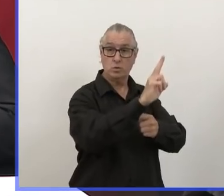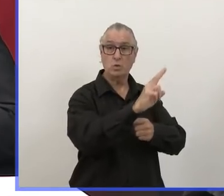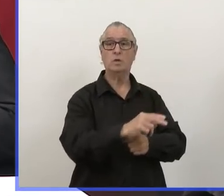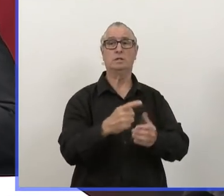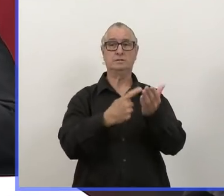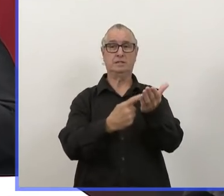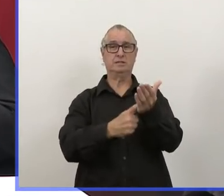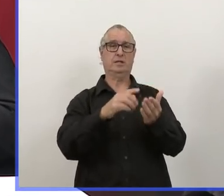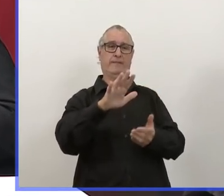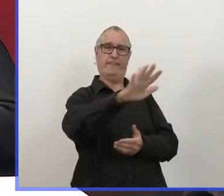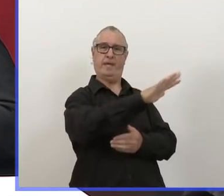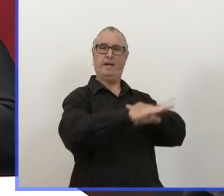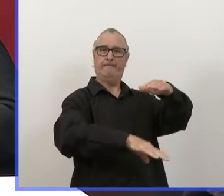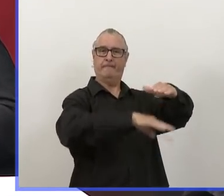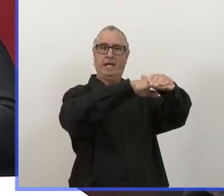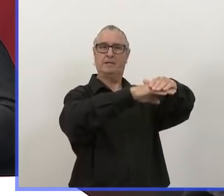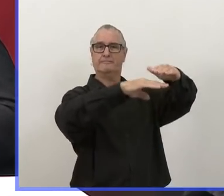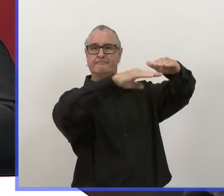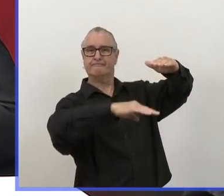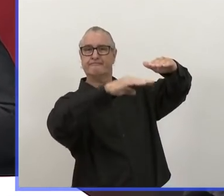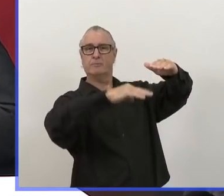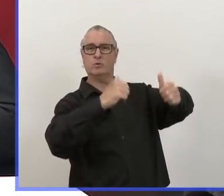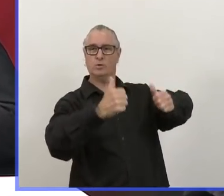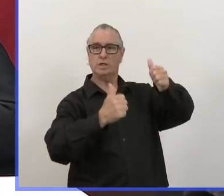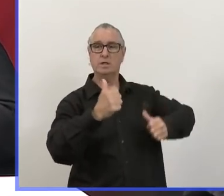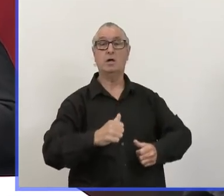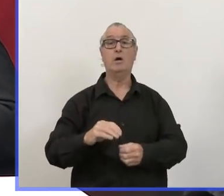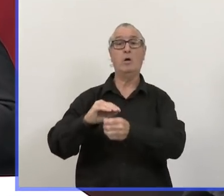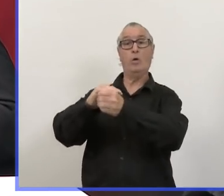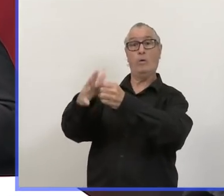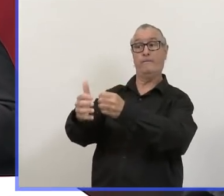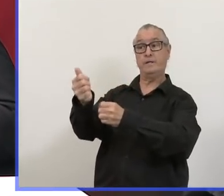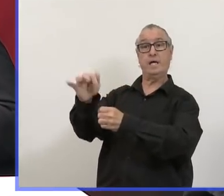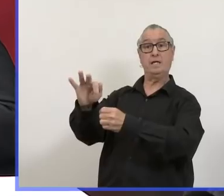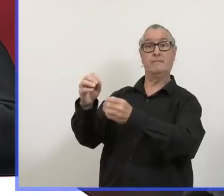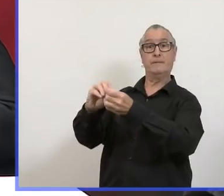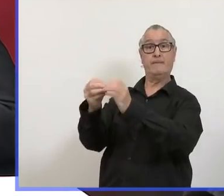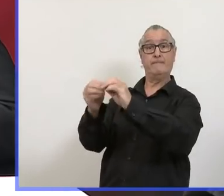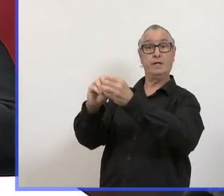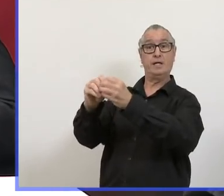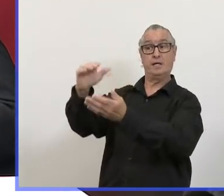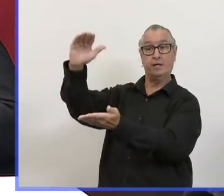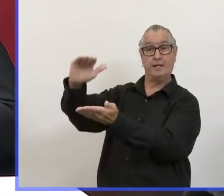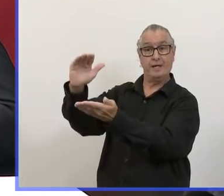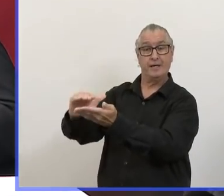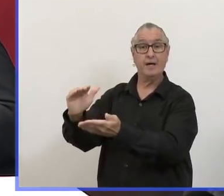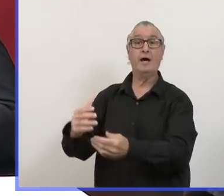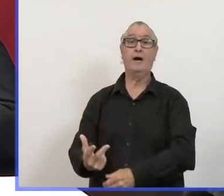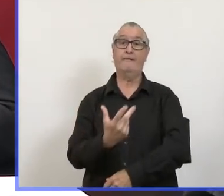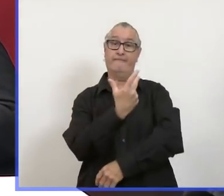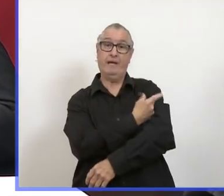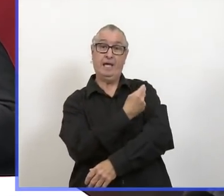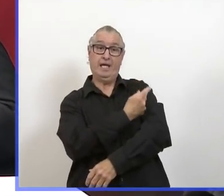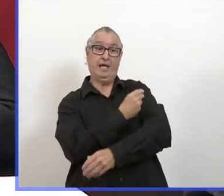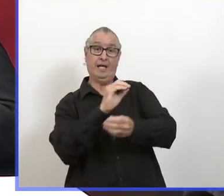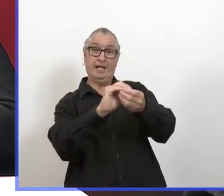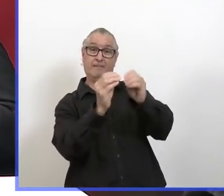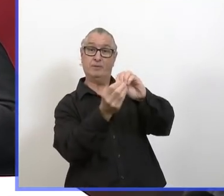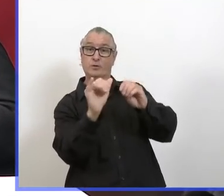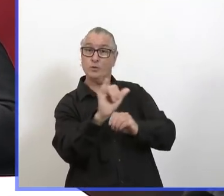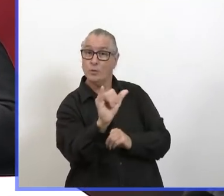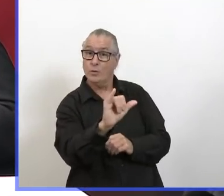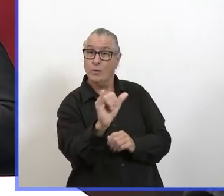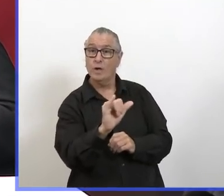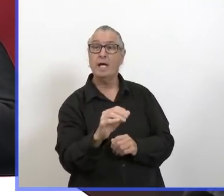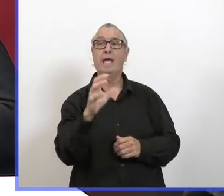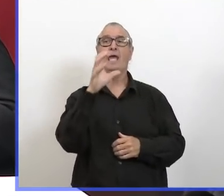need our case numbers coming down more and more. You know, we need to look at our vaccination numbers and the age cohorts that are vaccinated and to what degree